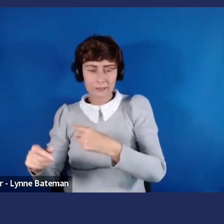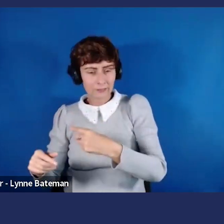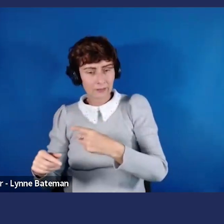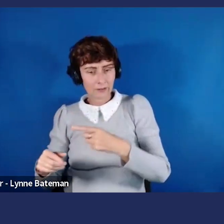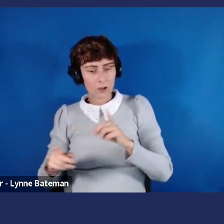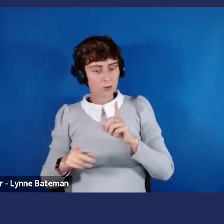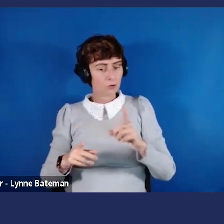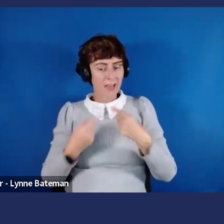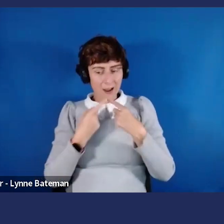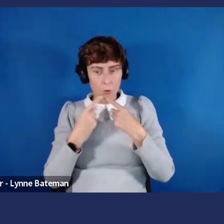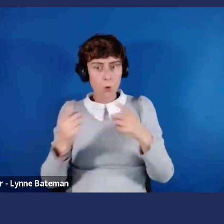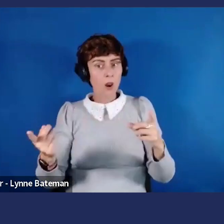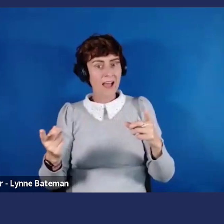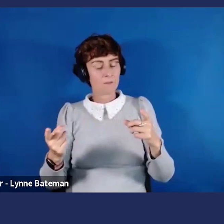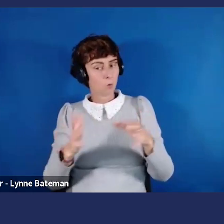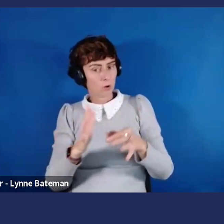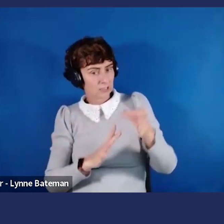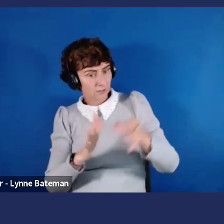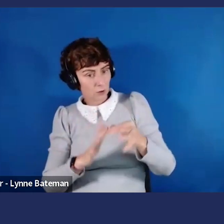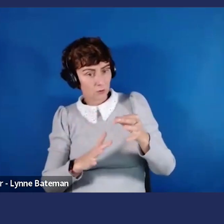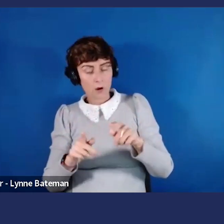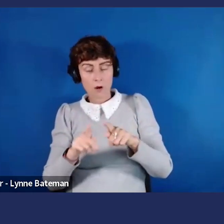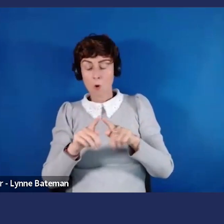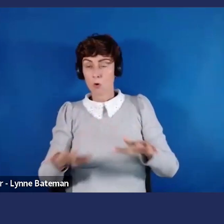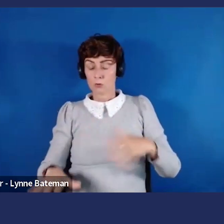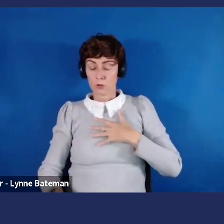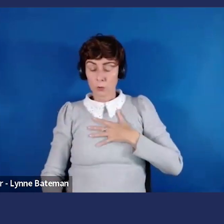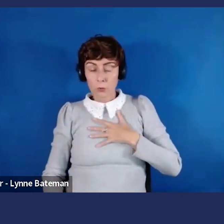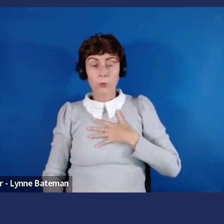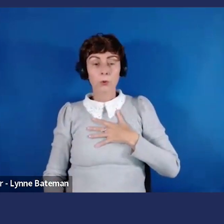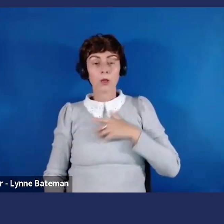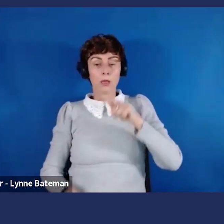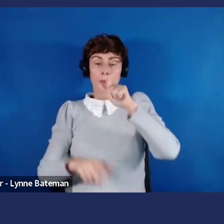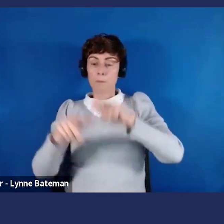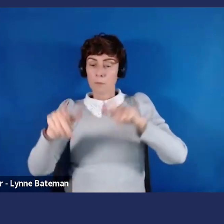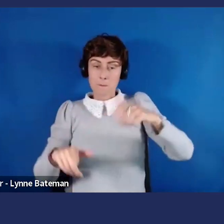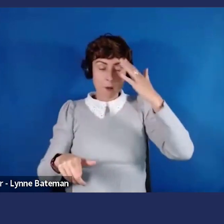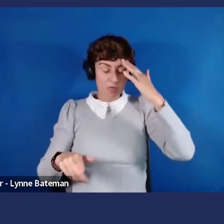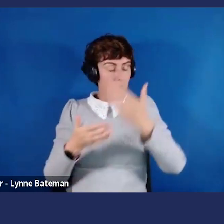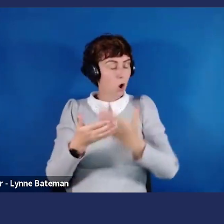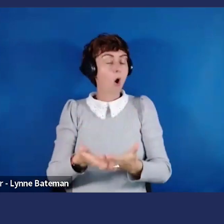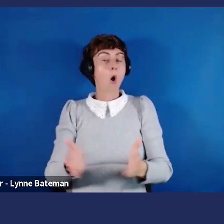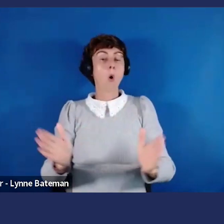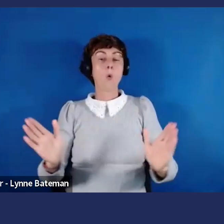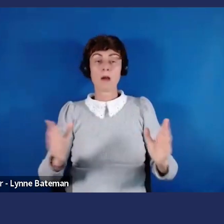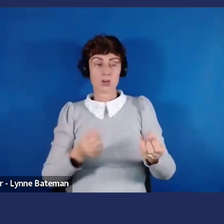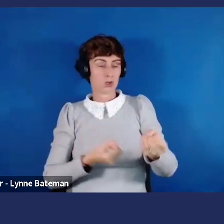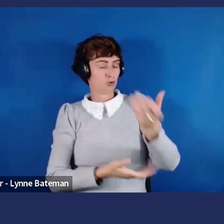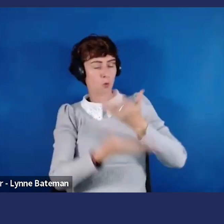that call. But I was also overwhelmed by the openness of these mothers to share their stories with